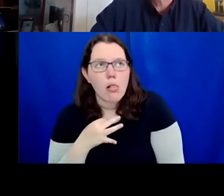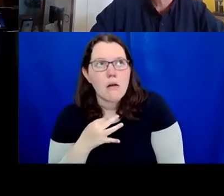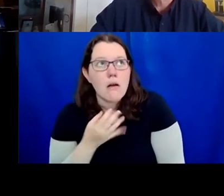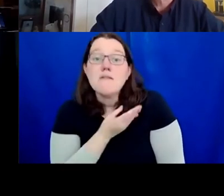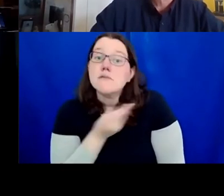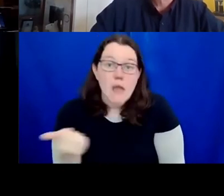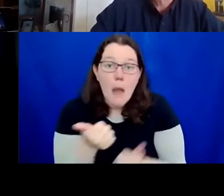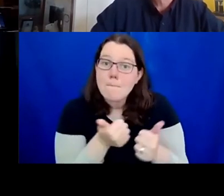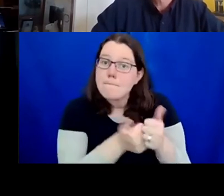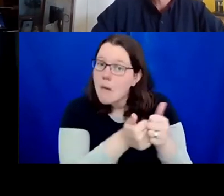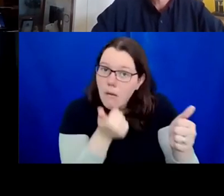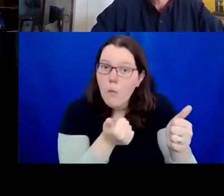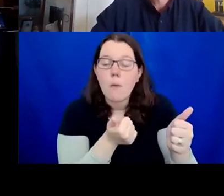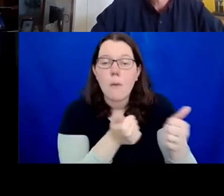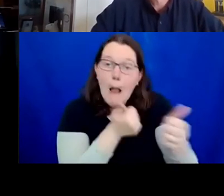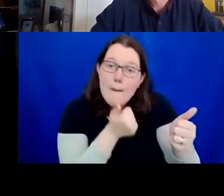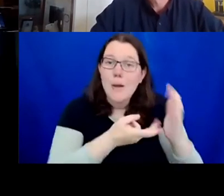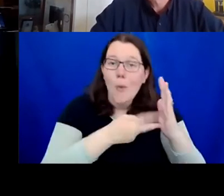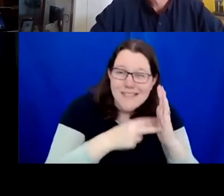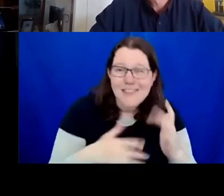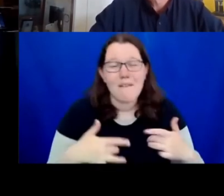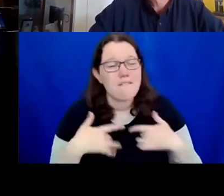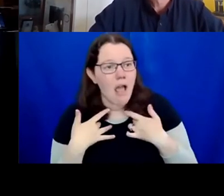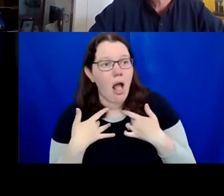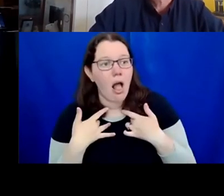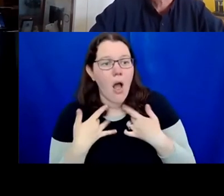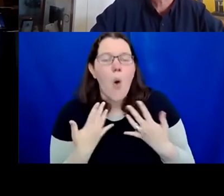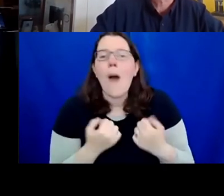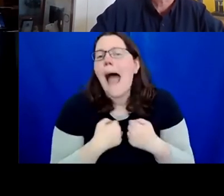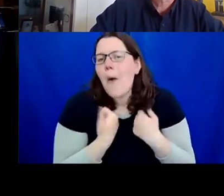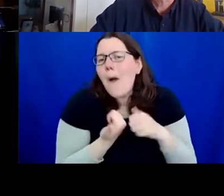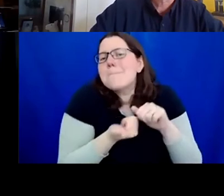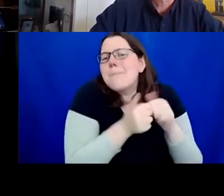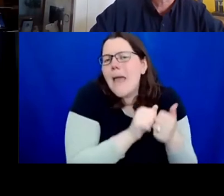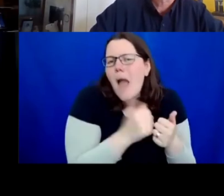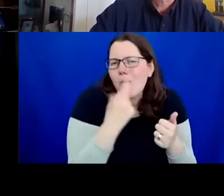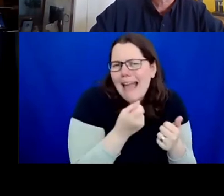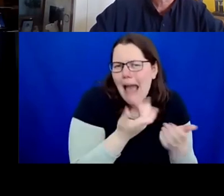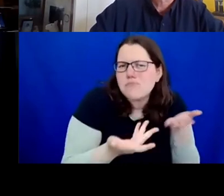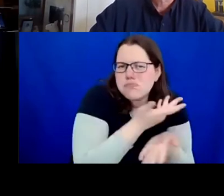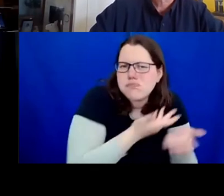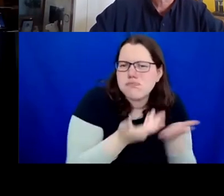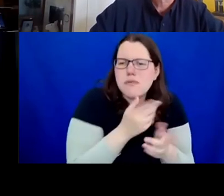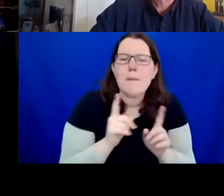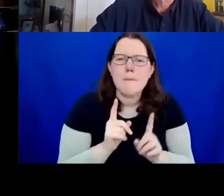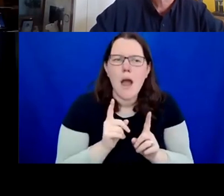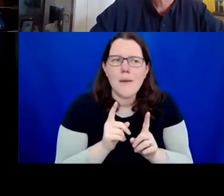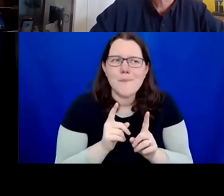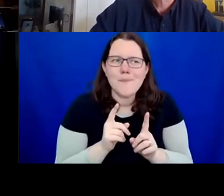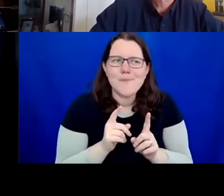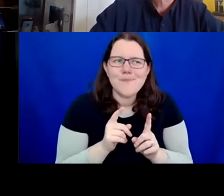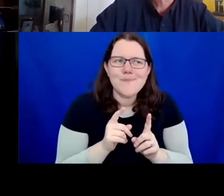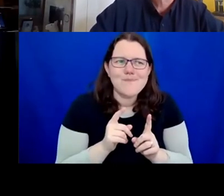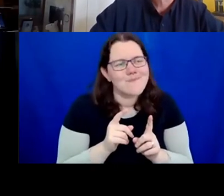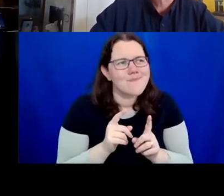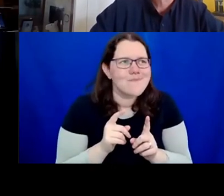they might be able to do that with who they might consider their peers, but yeah, it's not being done in a sort of